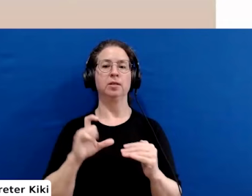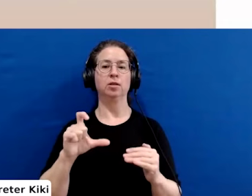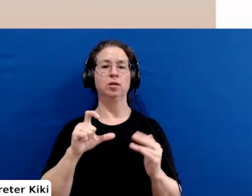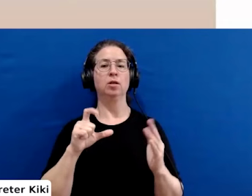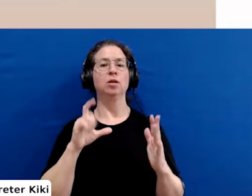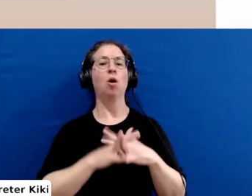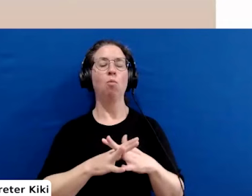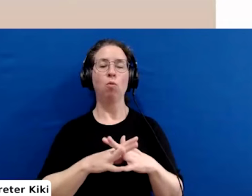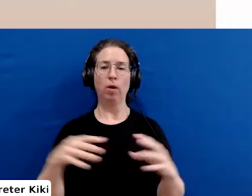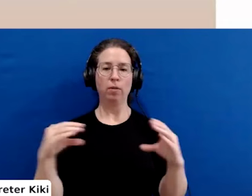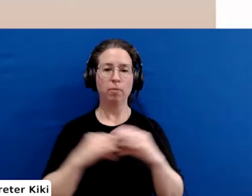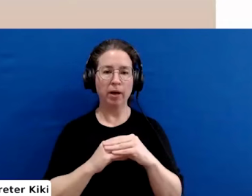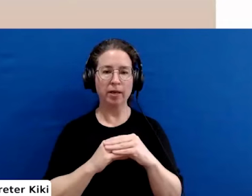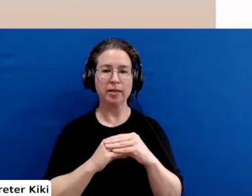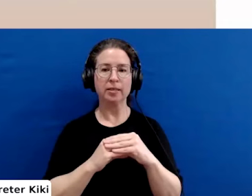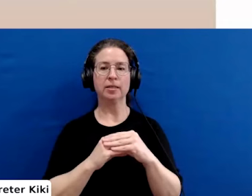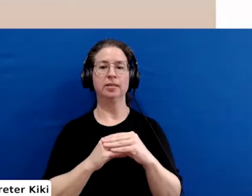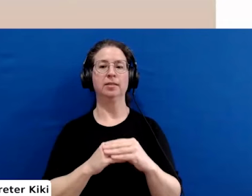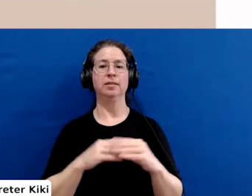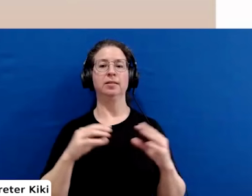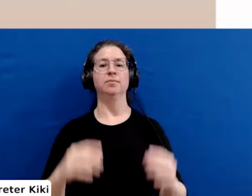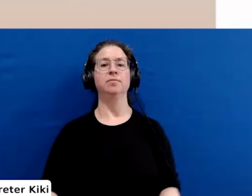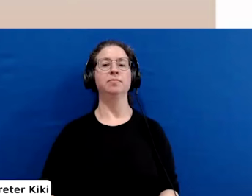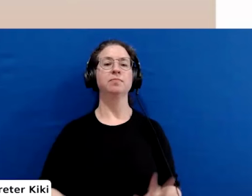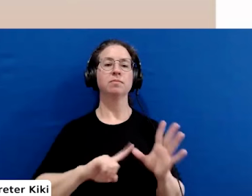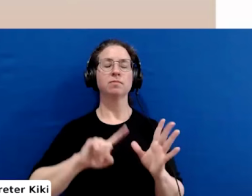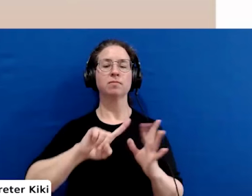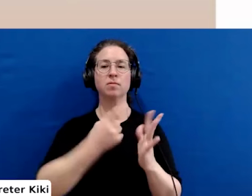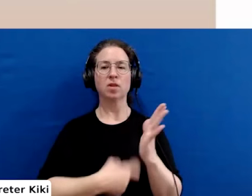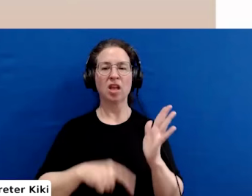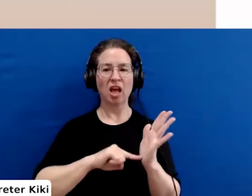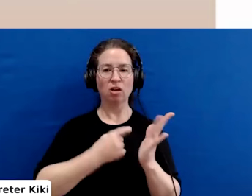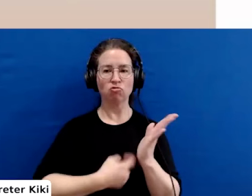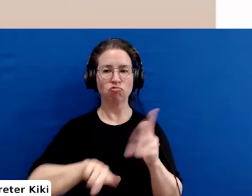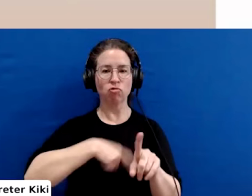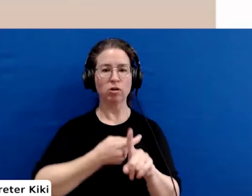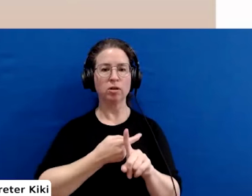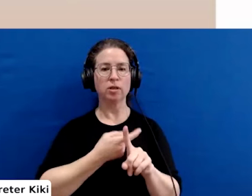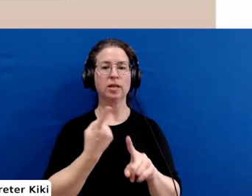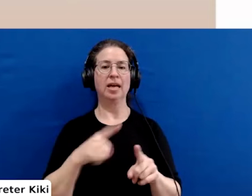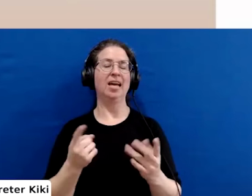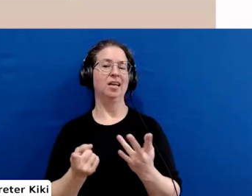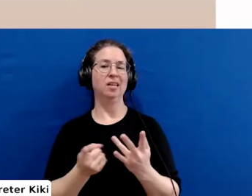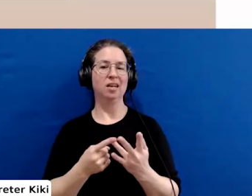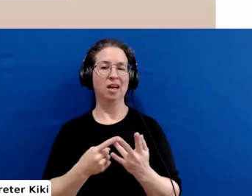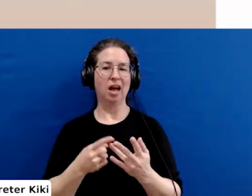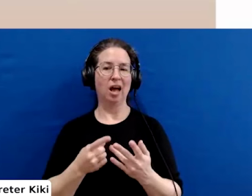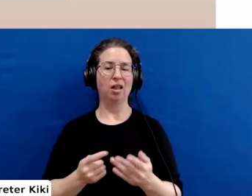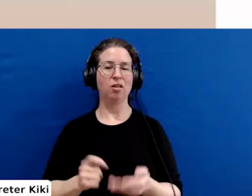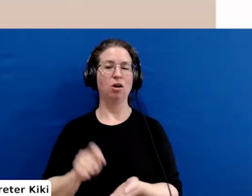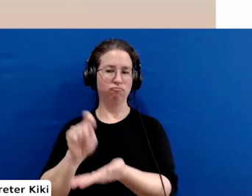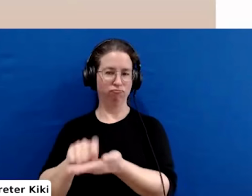philanthropic donations. And we're grateful to all our partners for their support of this program.